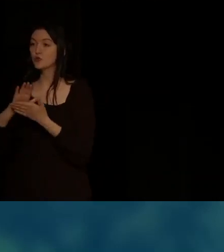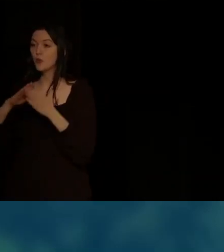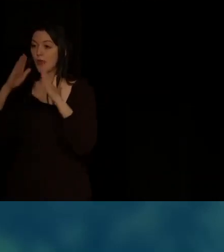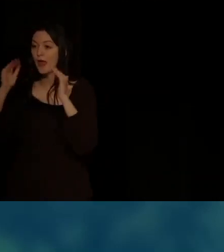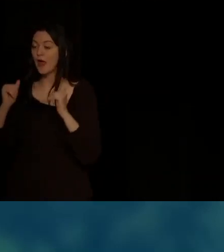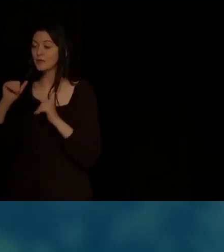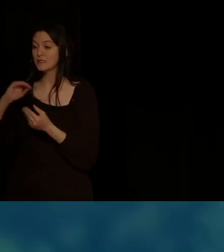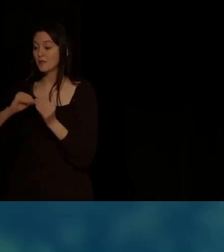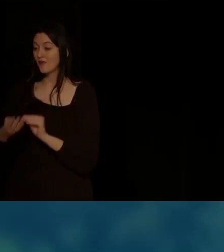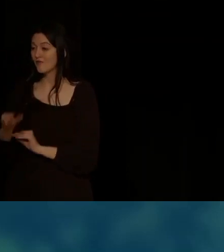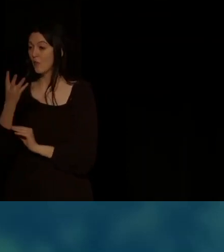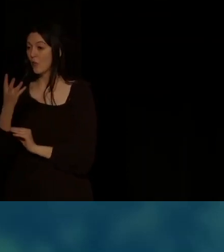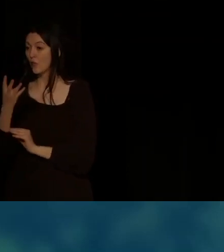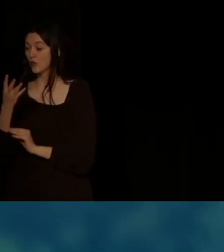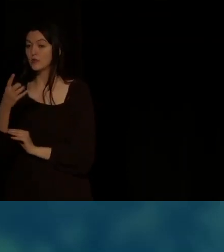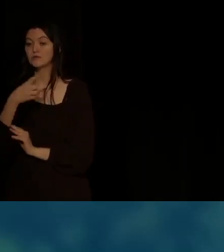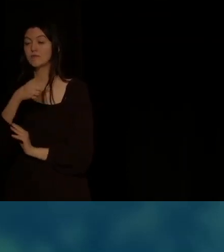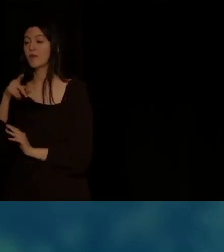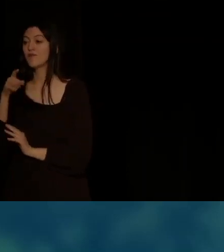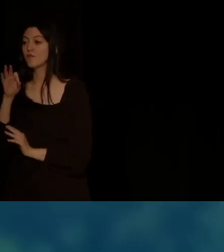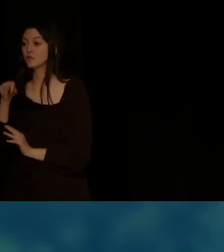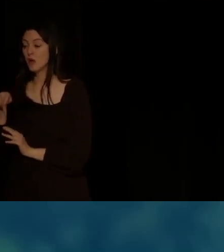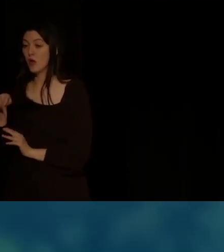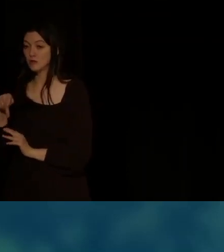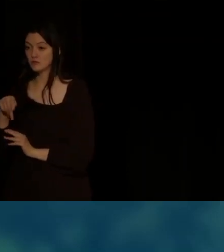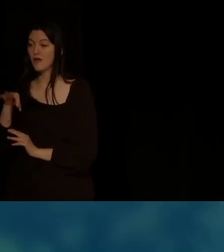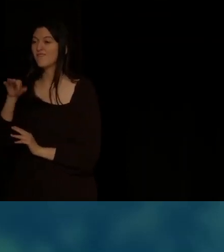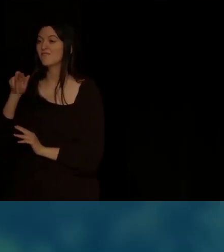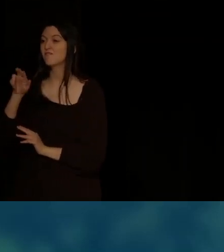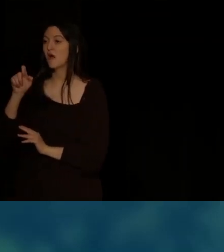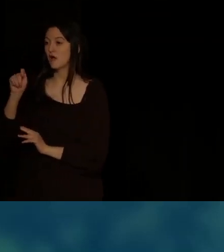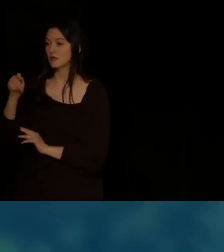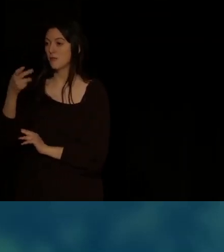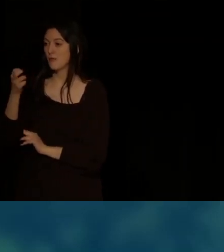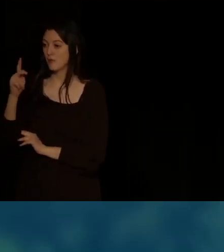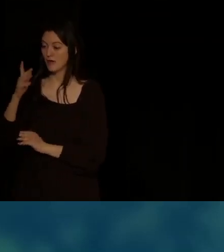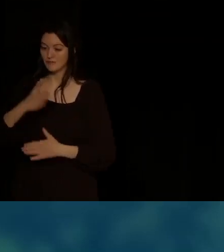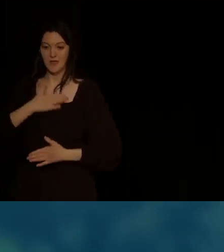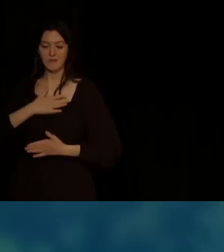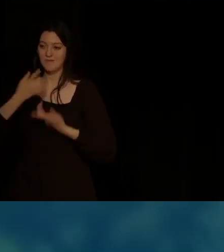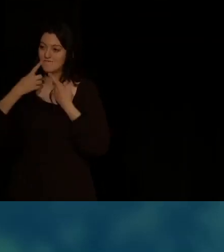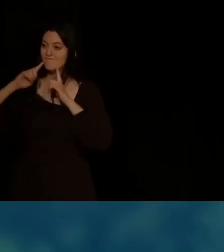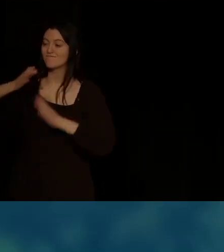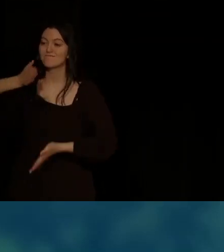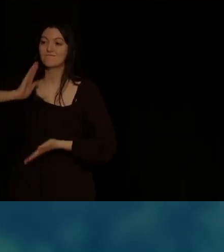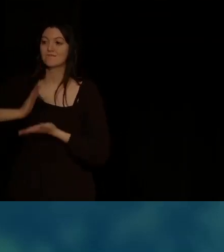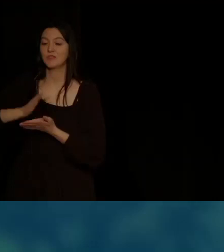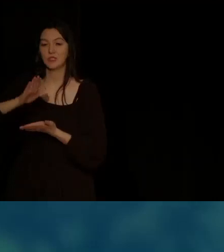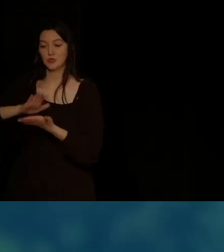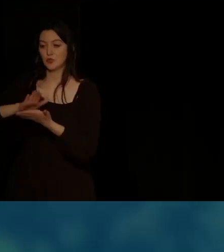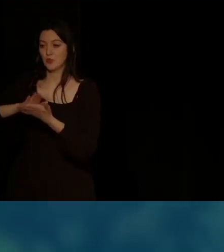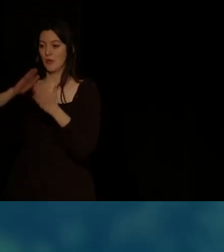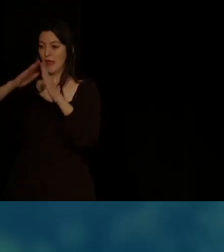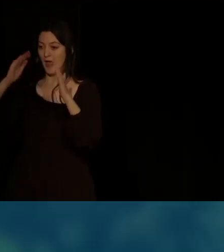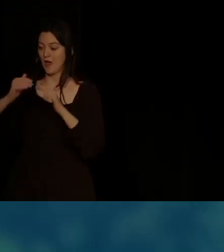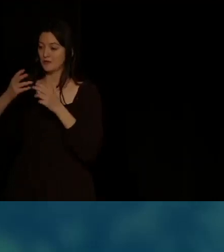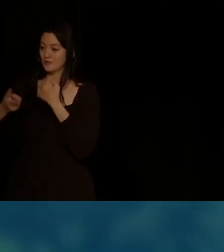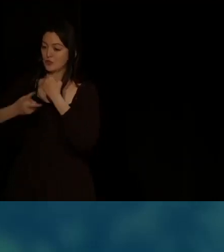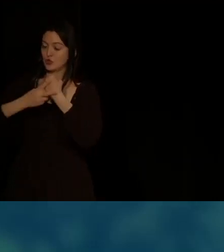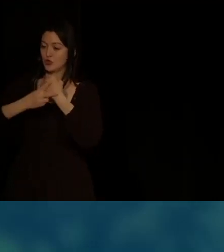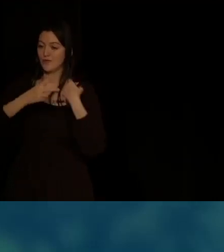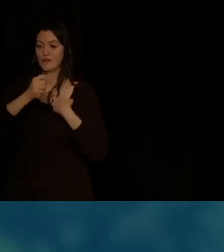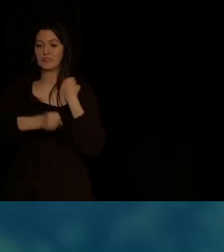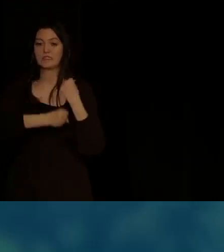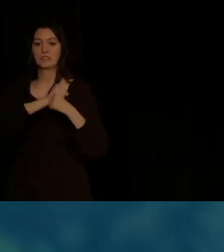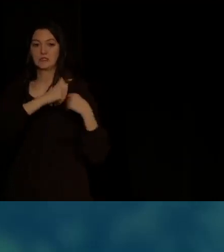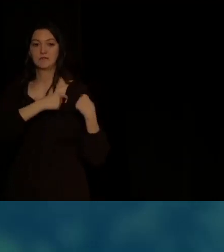in Faust Park. St. Louis County is honored to be the final home for this historic schoolhouse that has now been preserved for